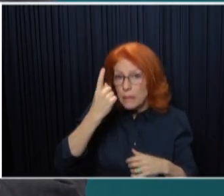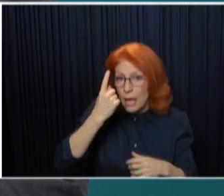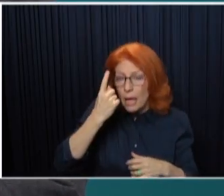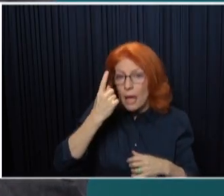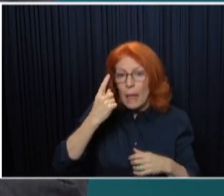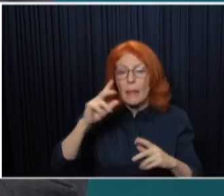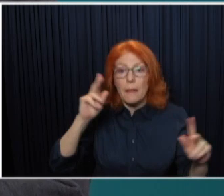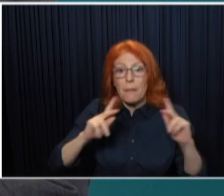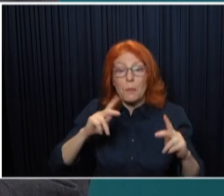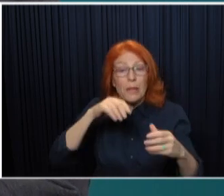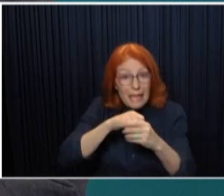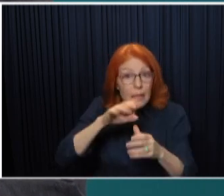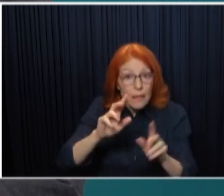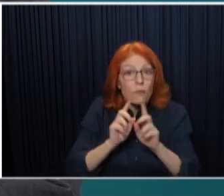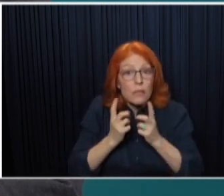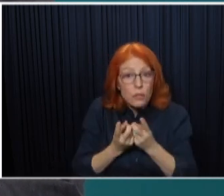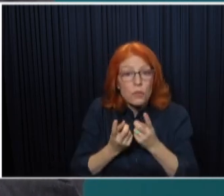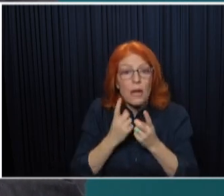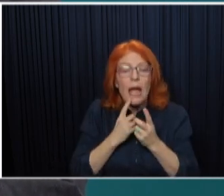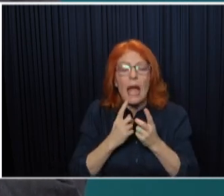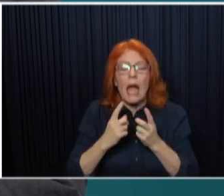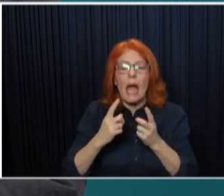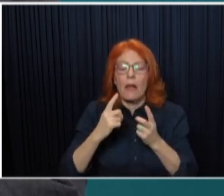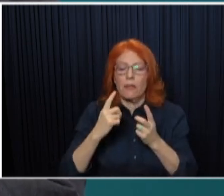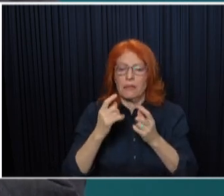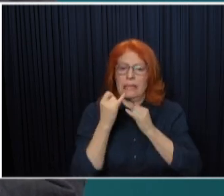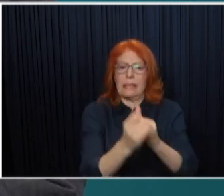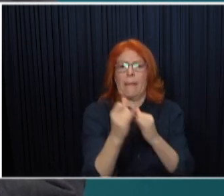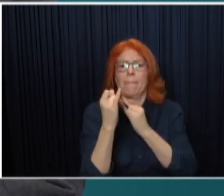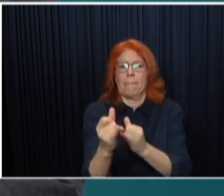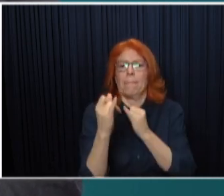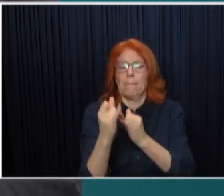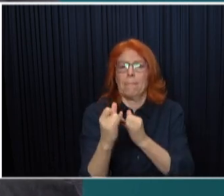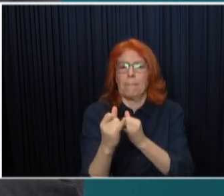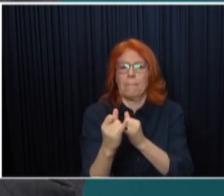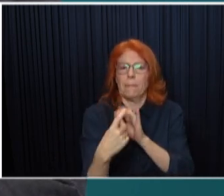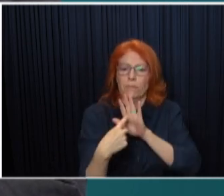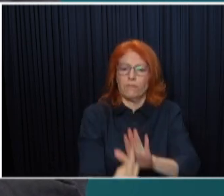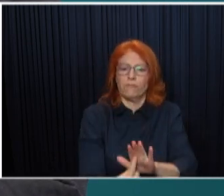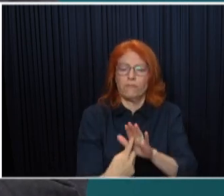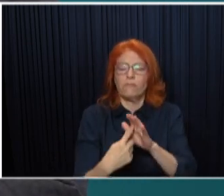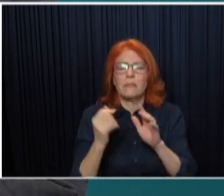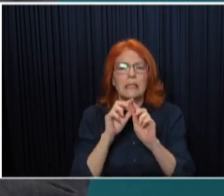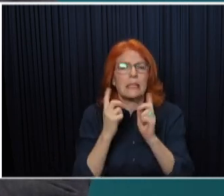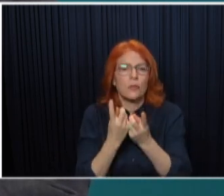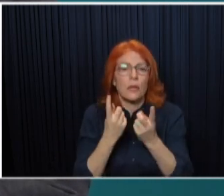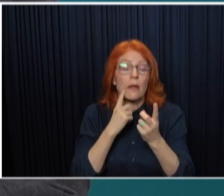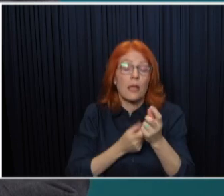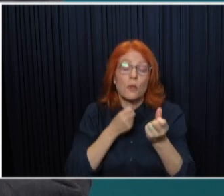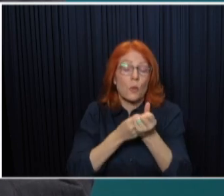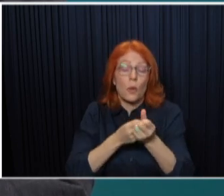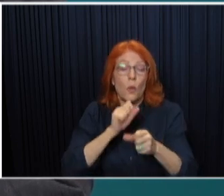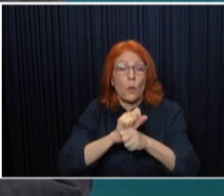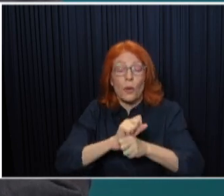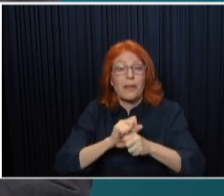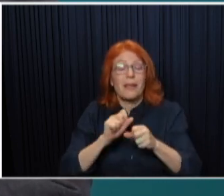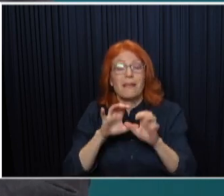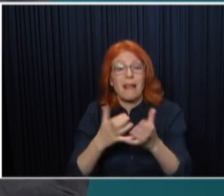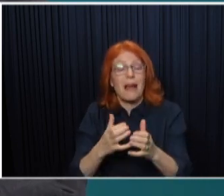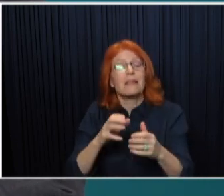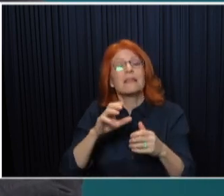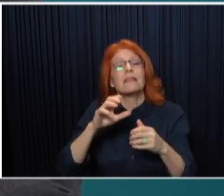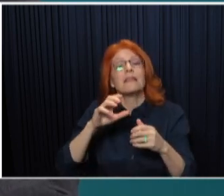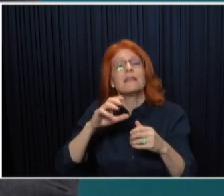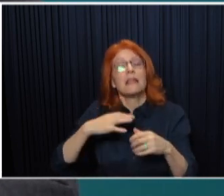the people in their district and is reflective of the people in the district. And that's what supporting a working class candidate, voting for a